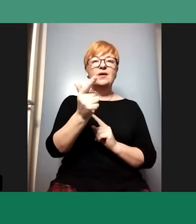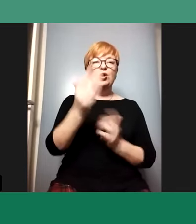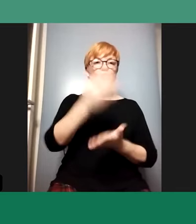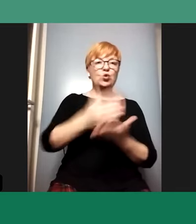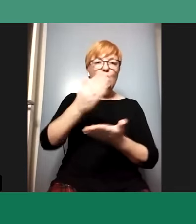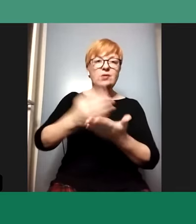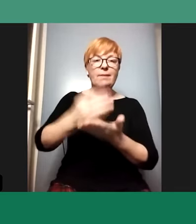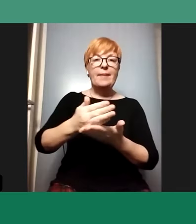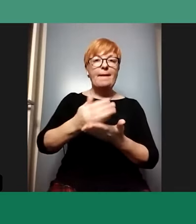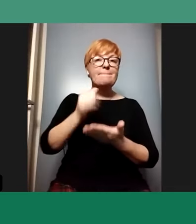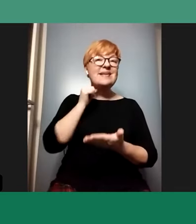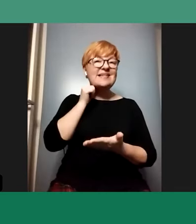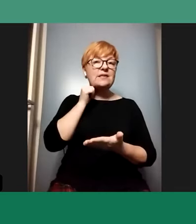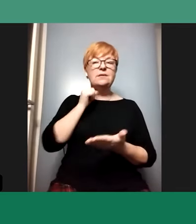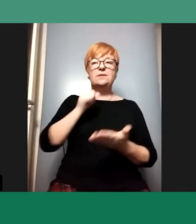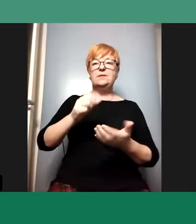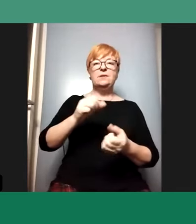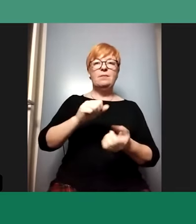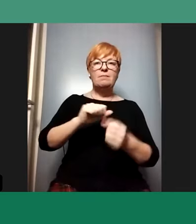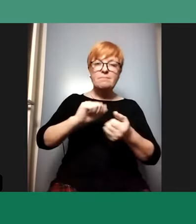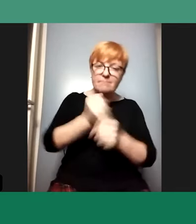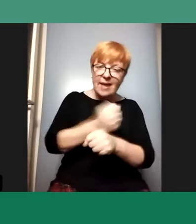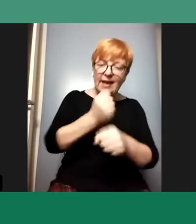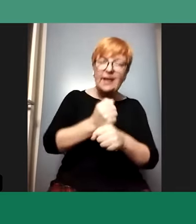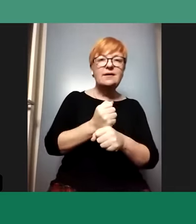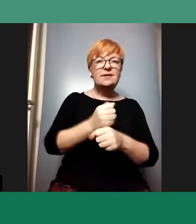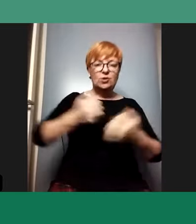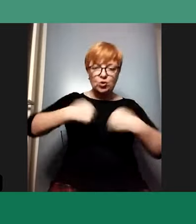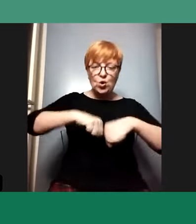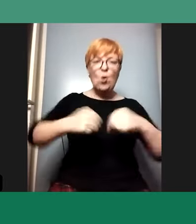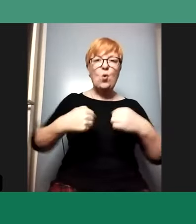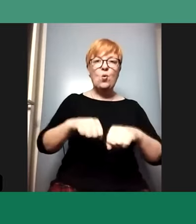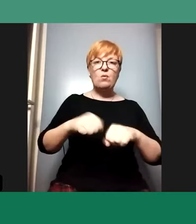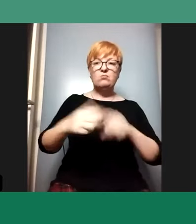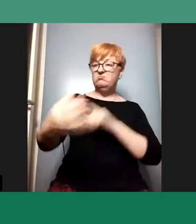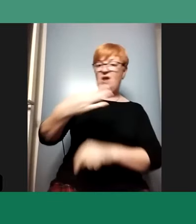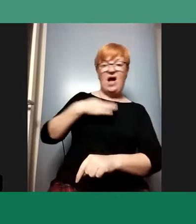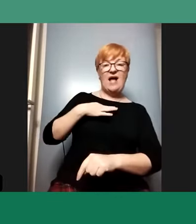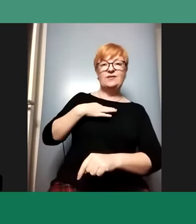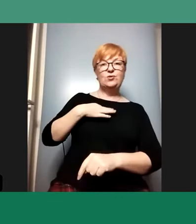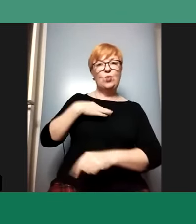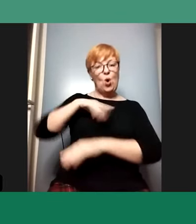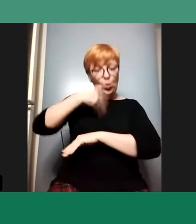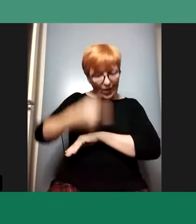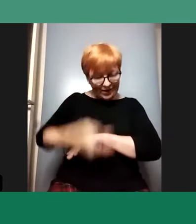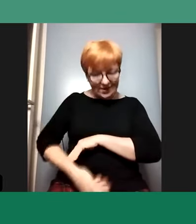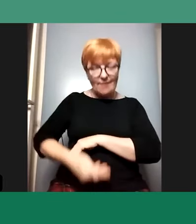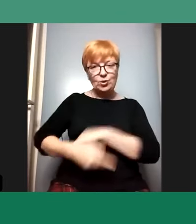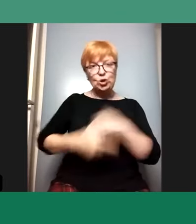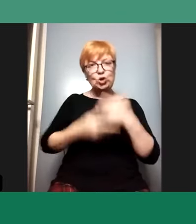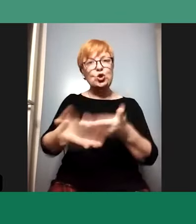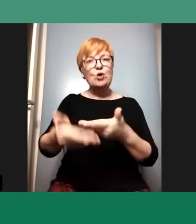dough. I was never asked to wait tables or to serve scones and coffee. I worked in the